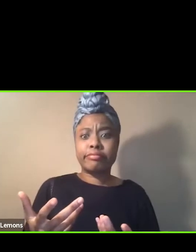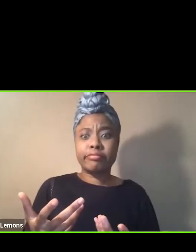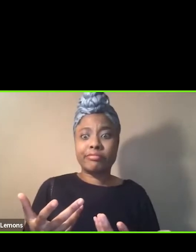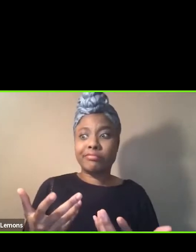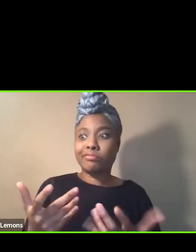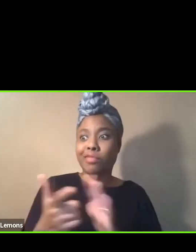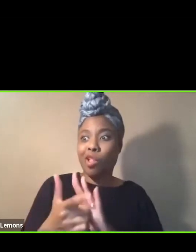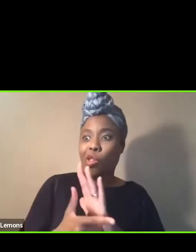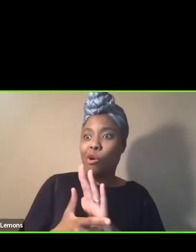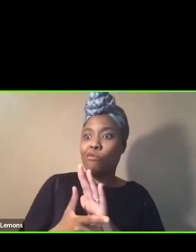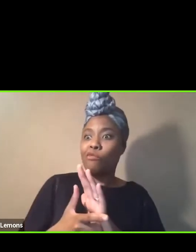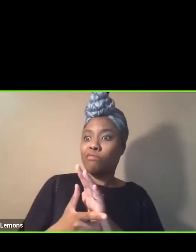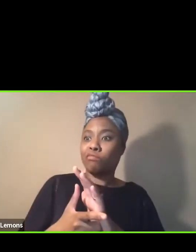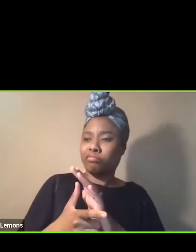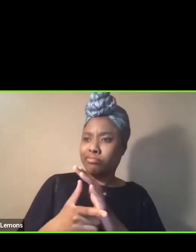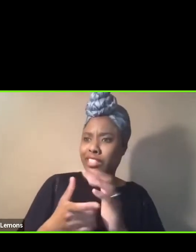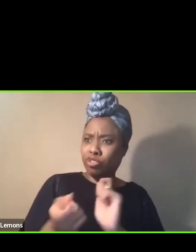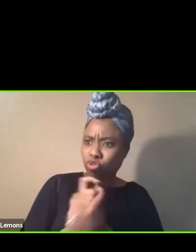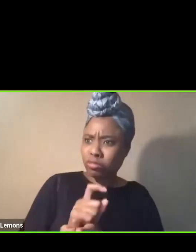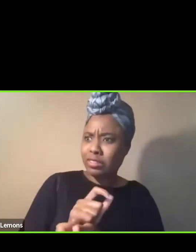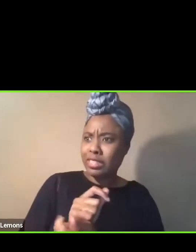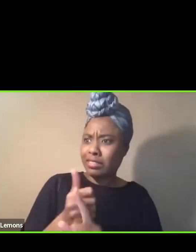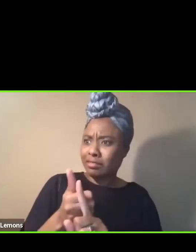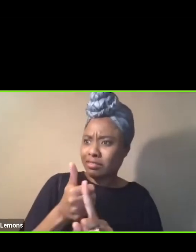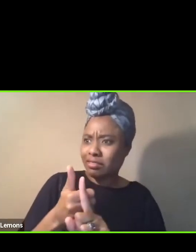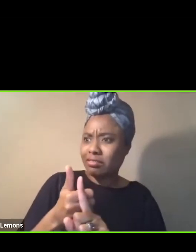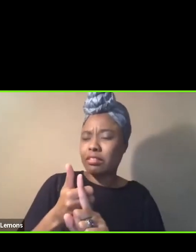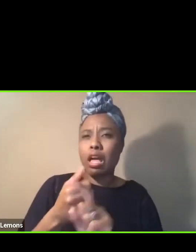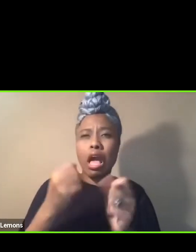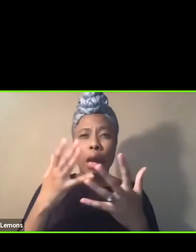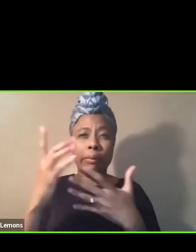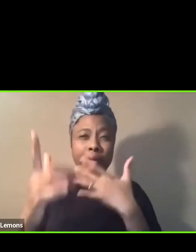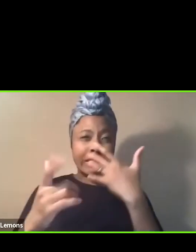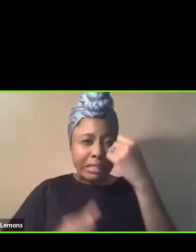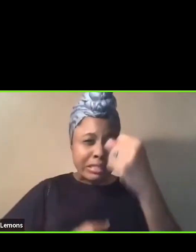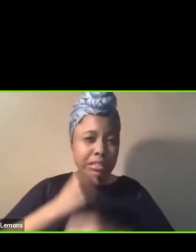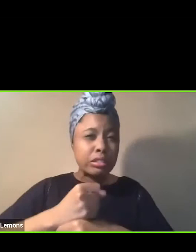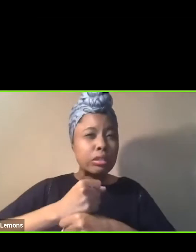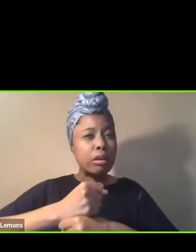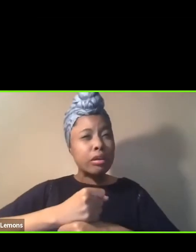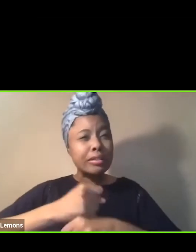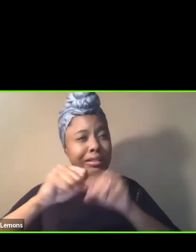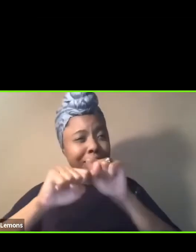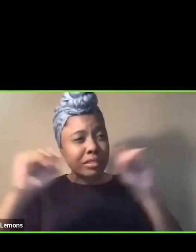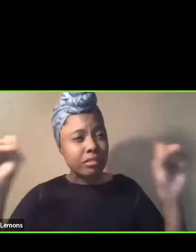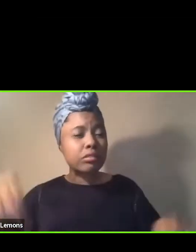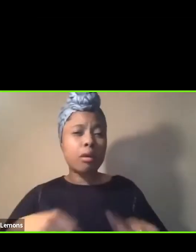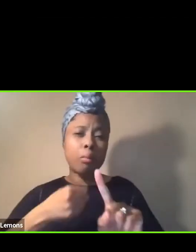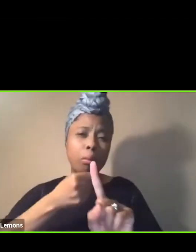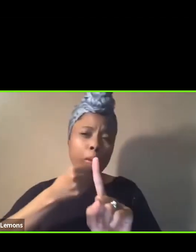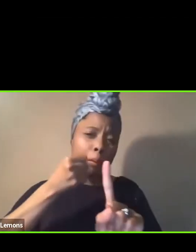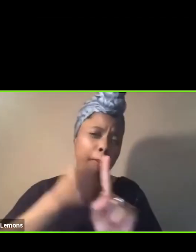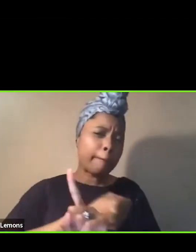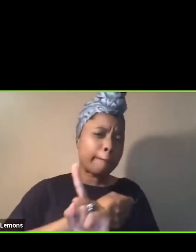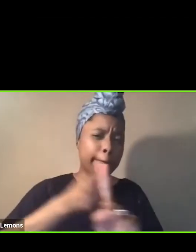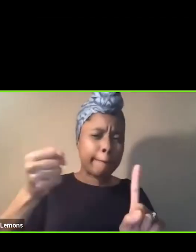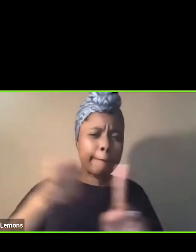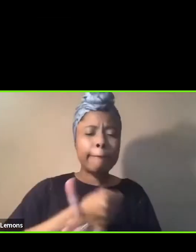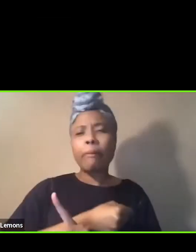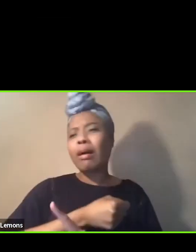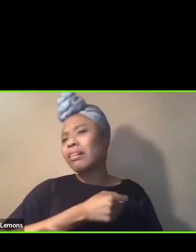can change itself, given how many centuries of systemic abuse it has failed to